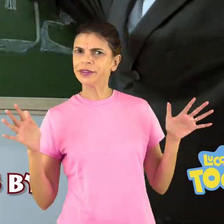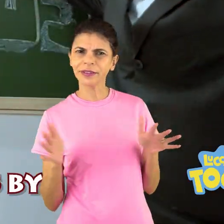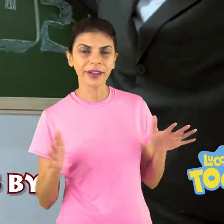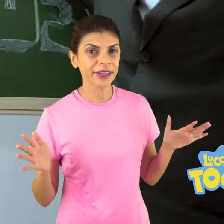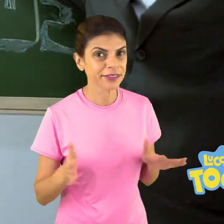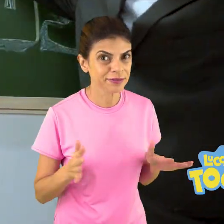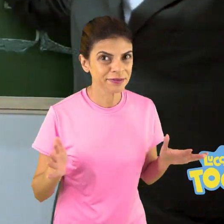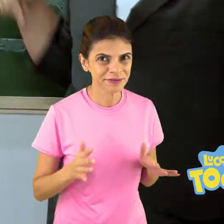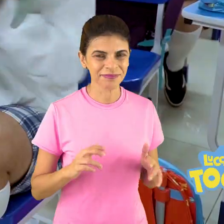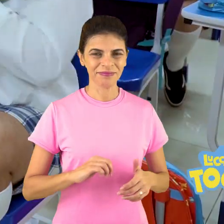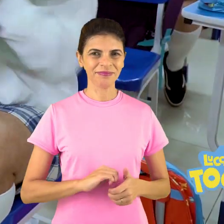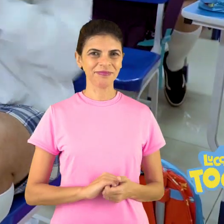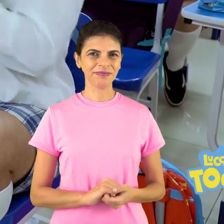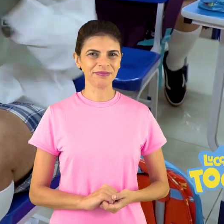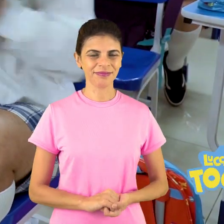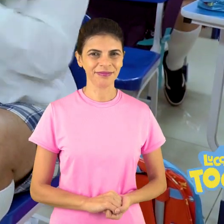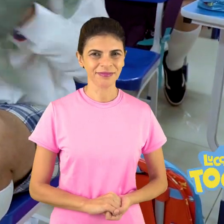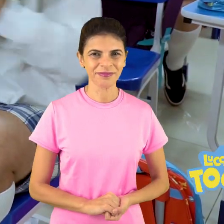eagle flies by.